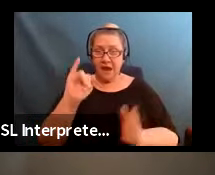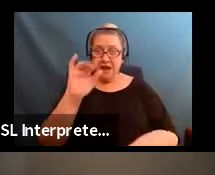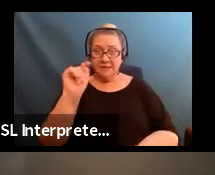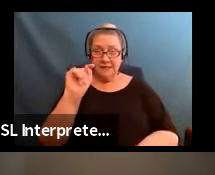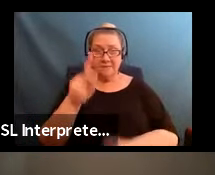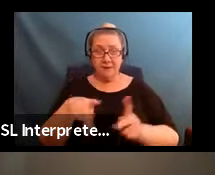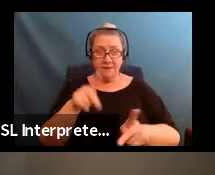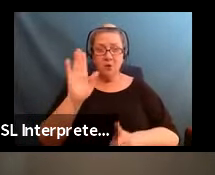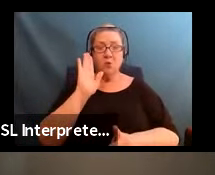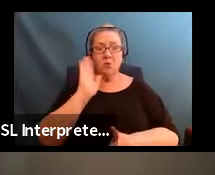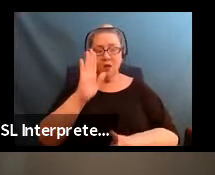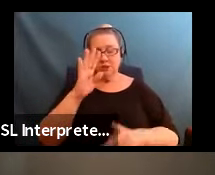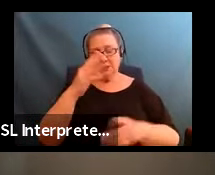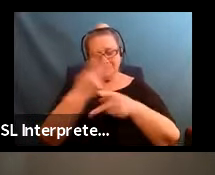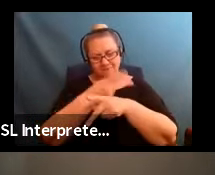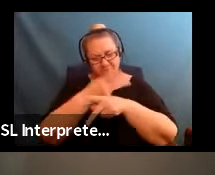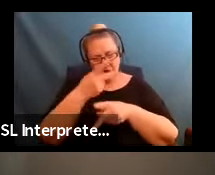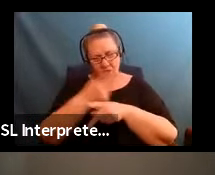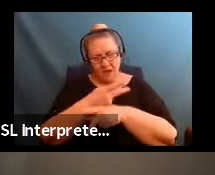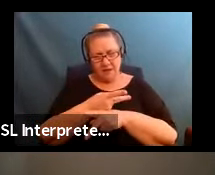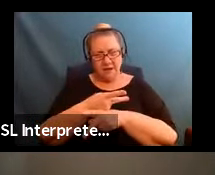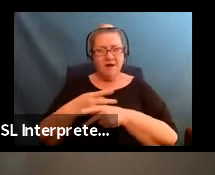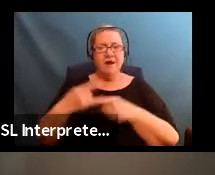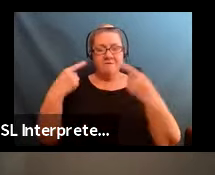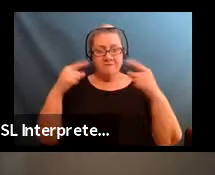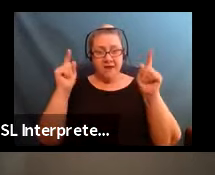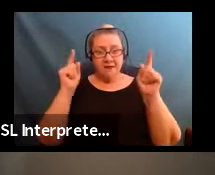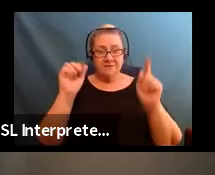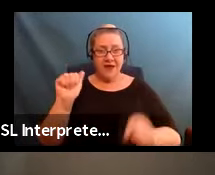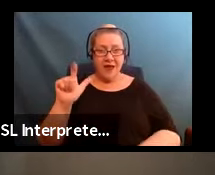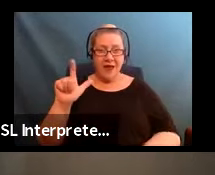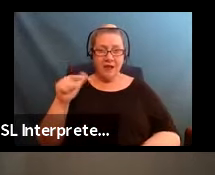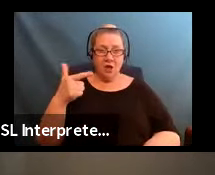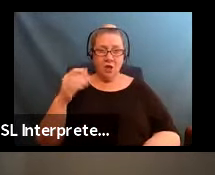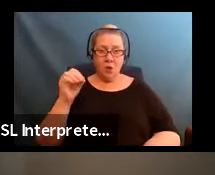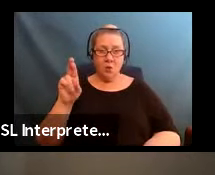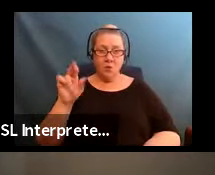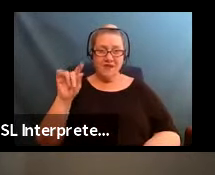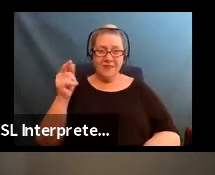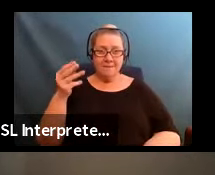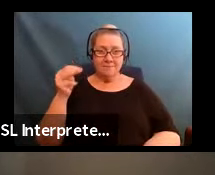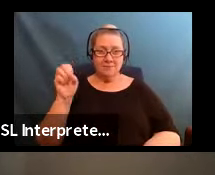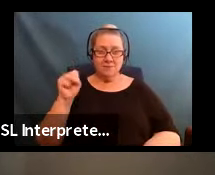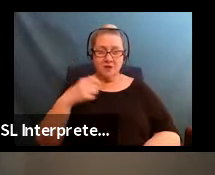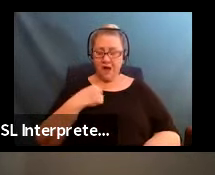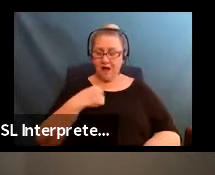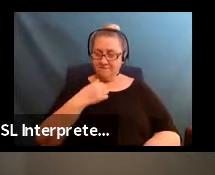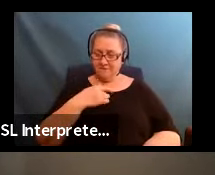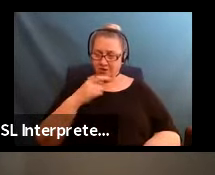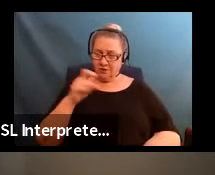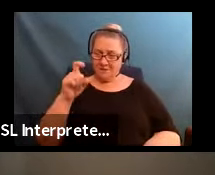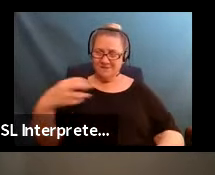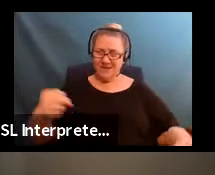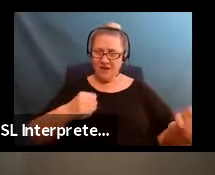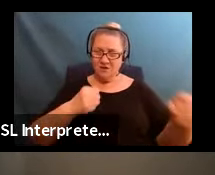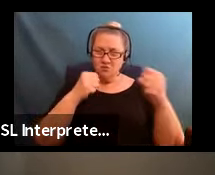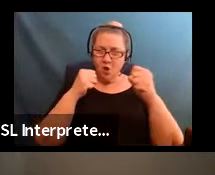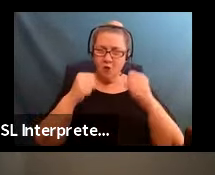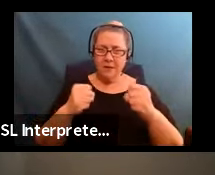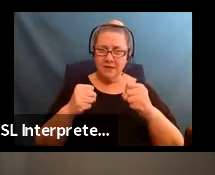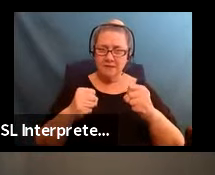come up with effective algorithms. And I really believe that there needs to be a robust, ongoing,